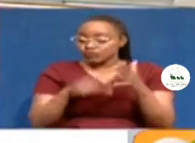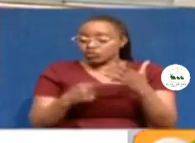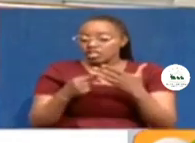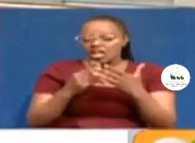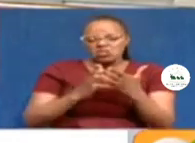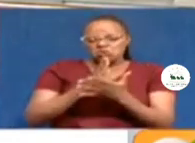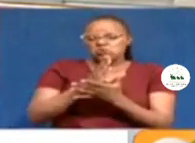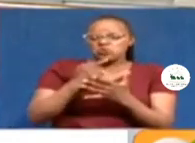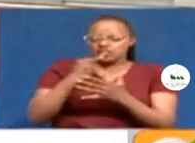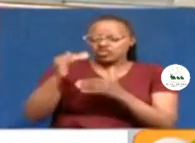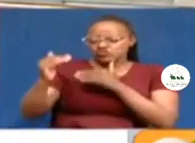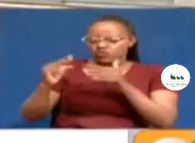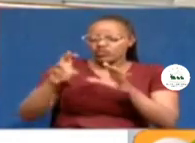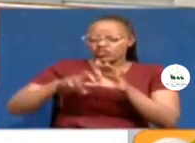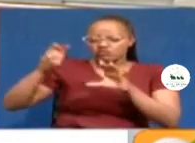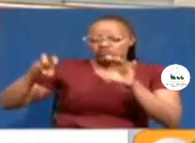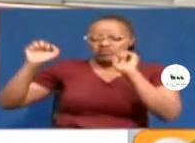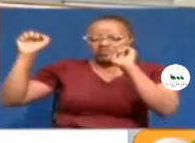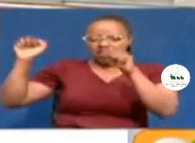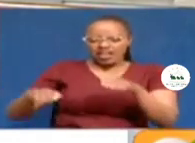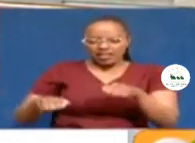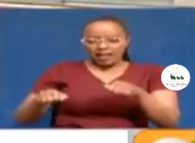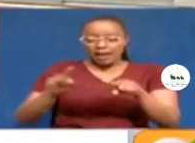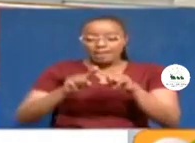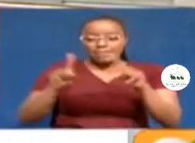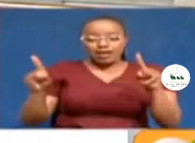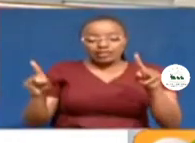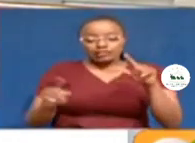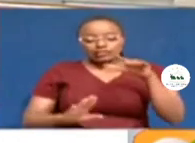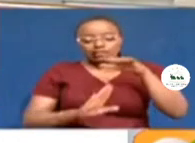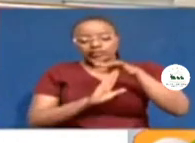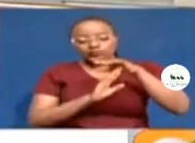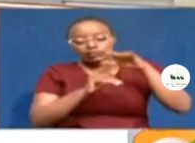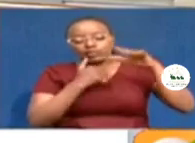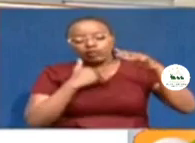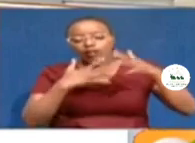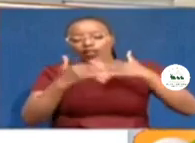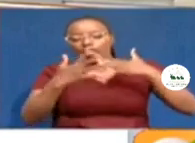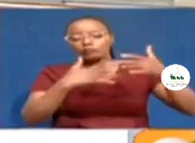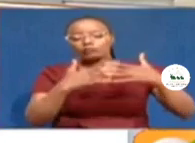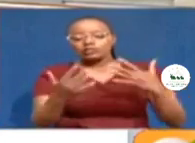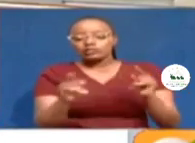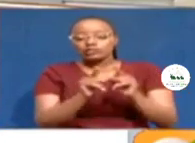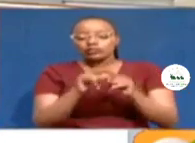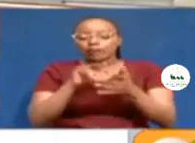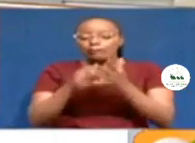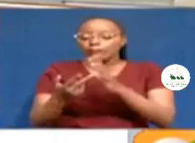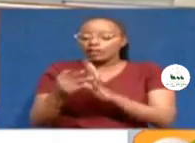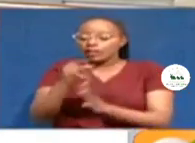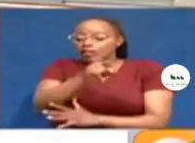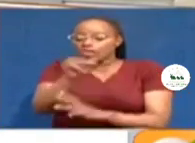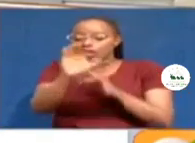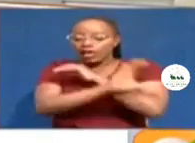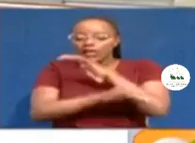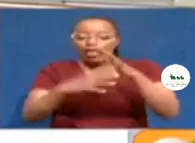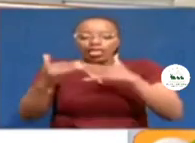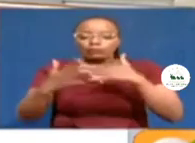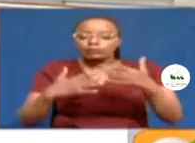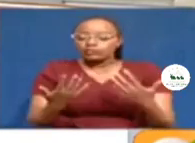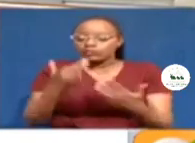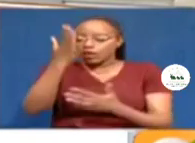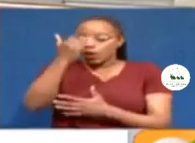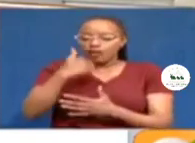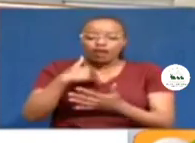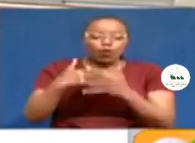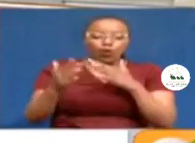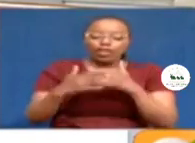proxy to step aside. But the ship is shipwrecked. The vessel is shipwrecked. It doesn't matter whether it